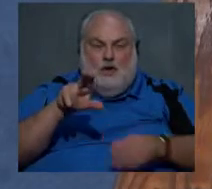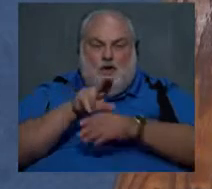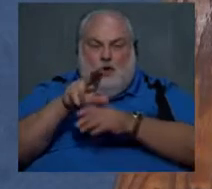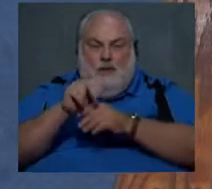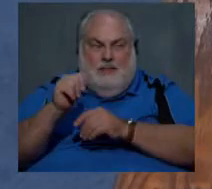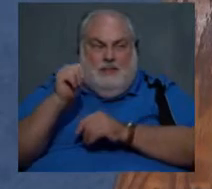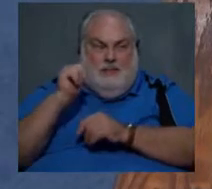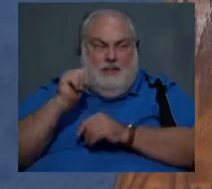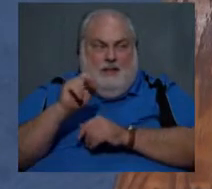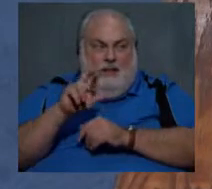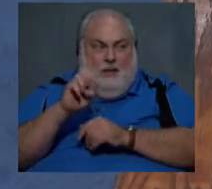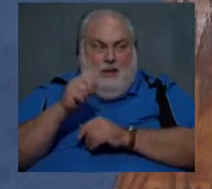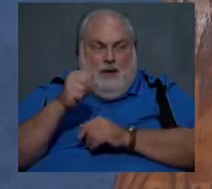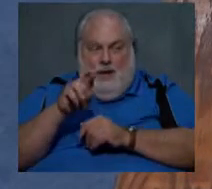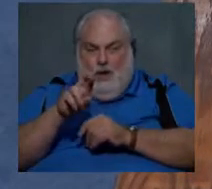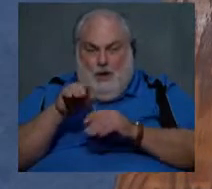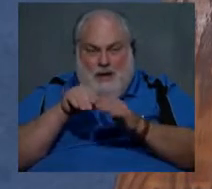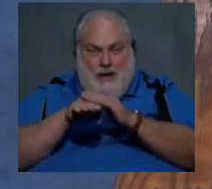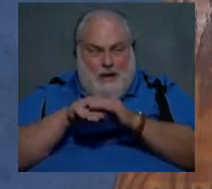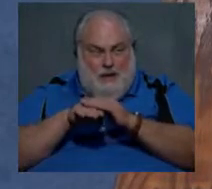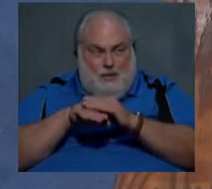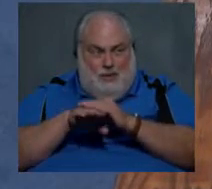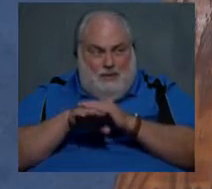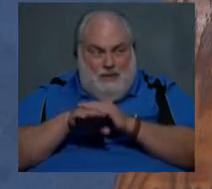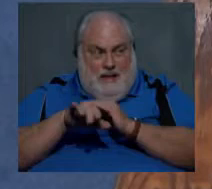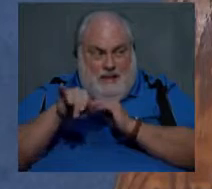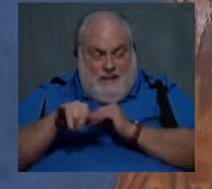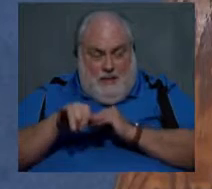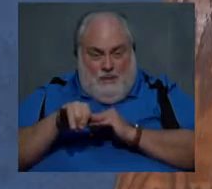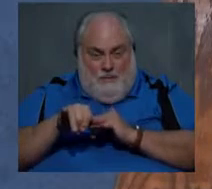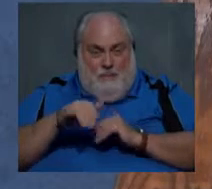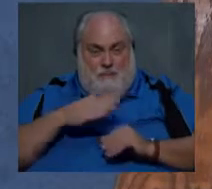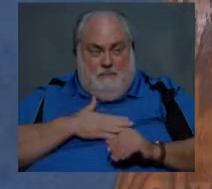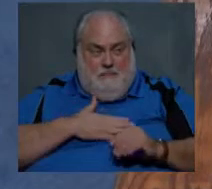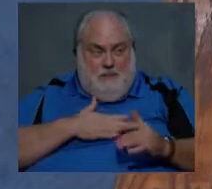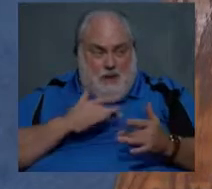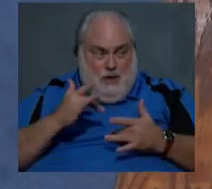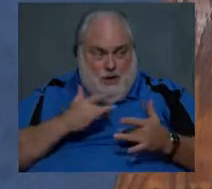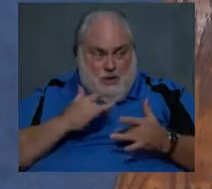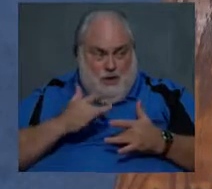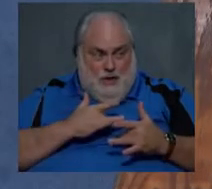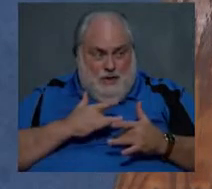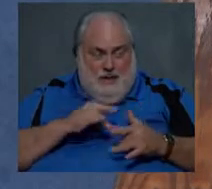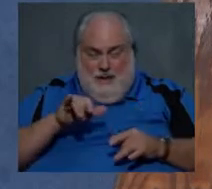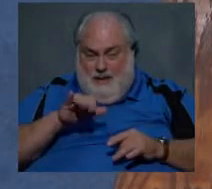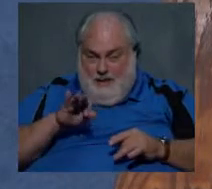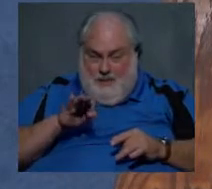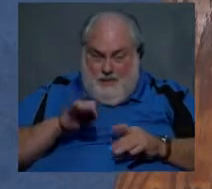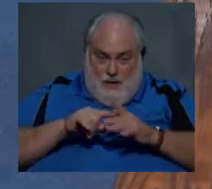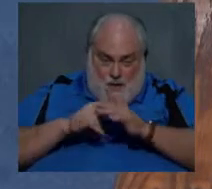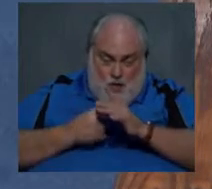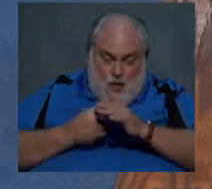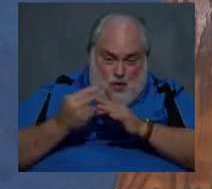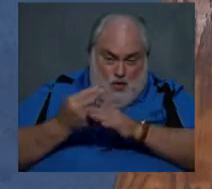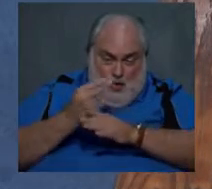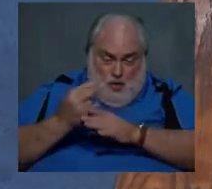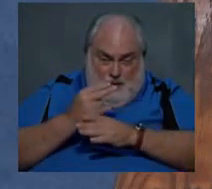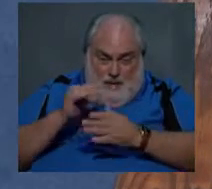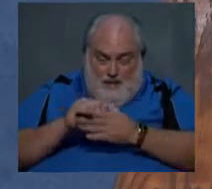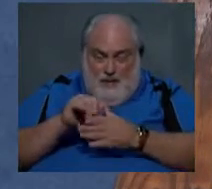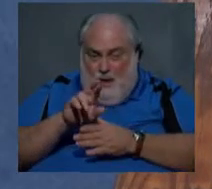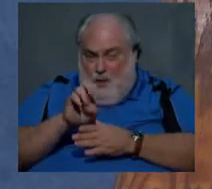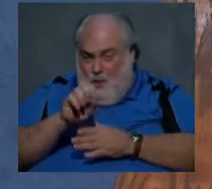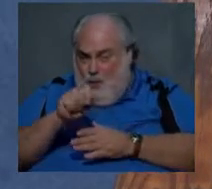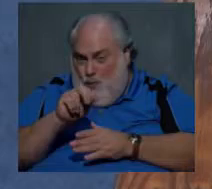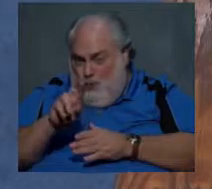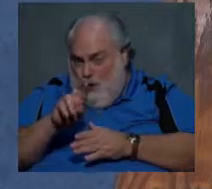rear entrance. And that would be my only concern, is if there's going to start being traffic coming through